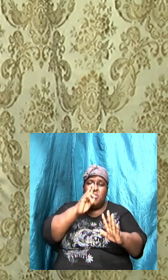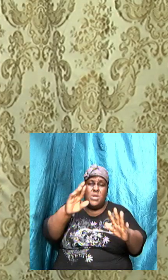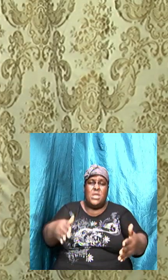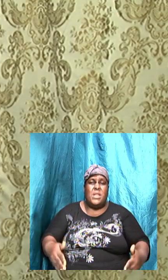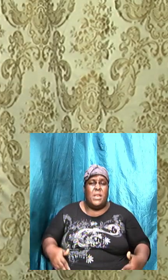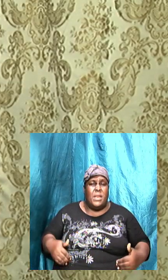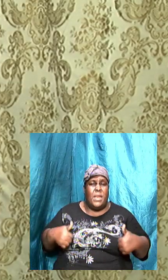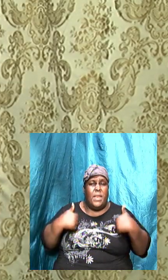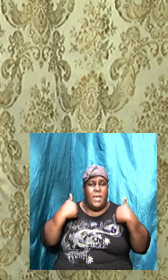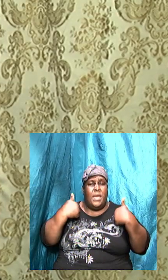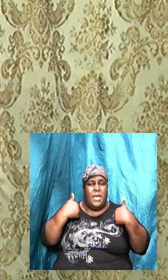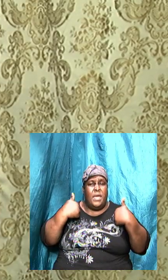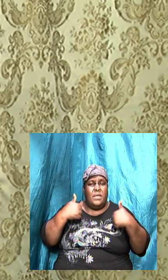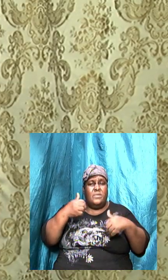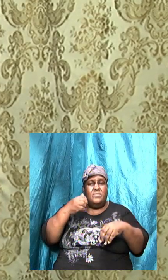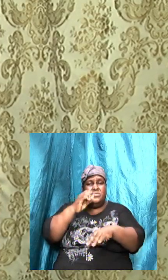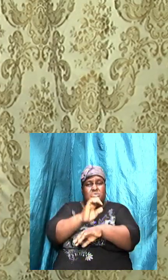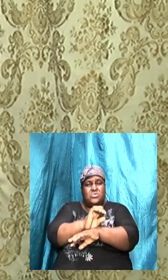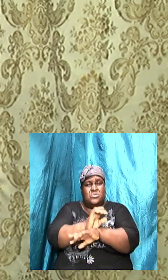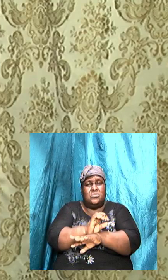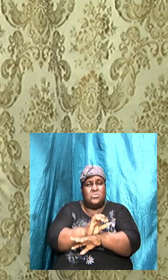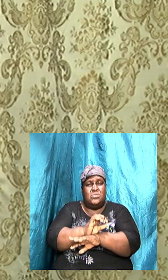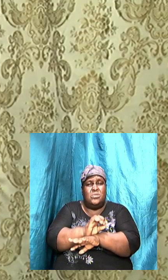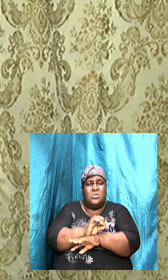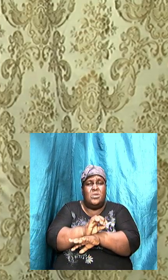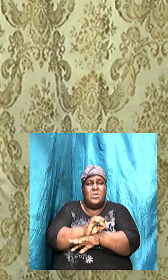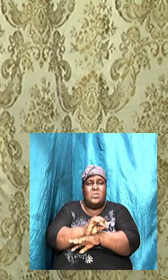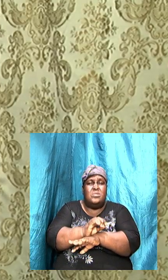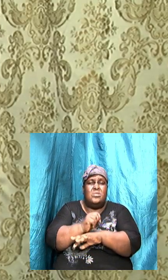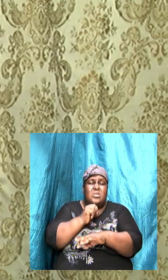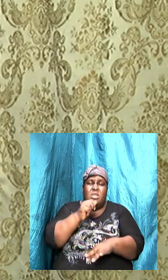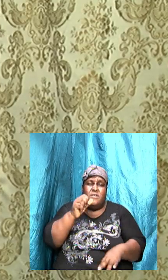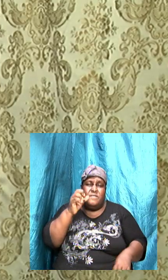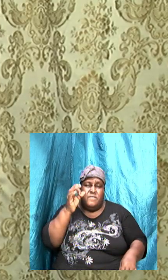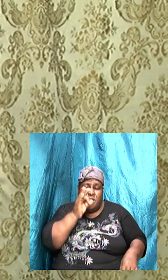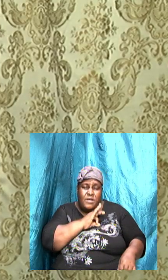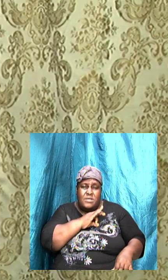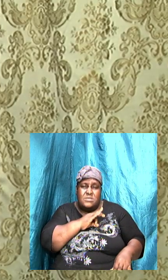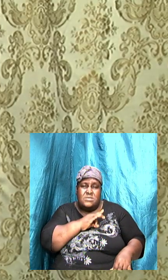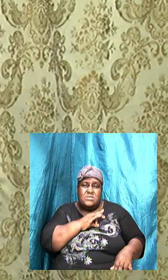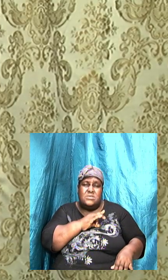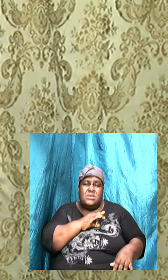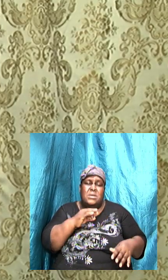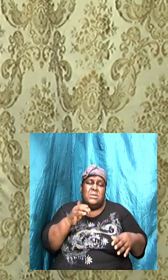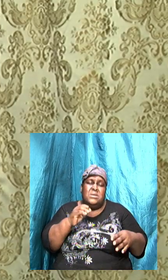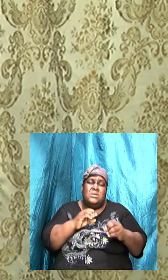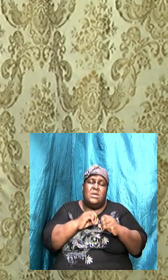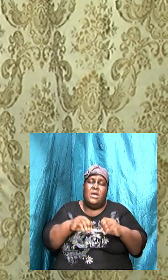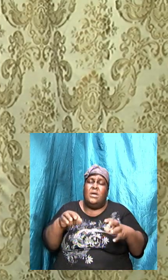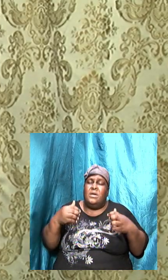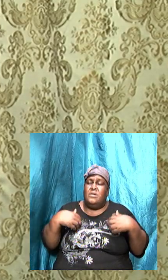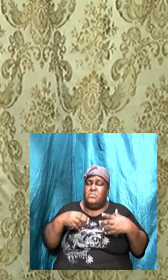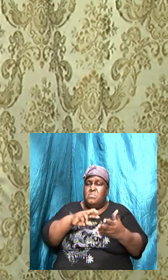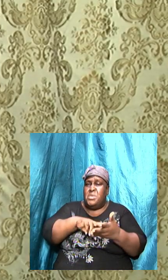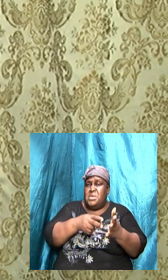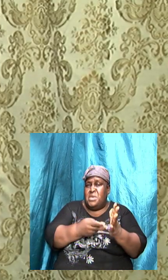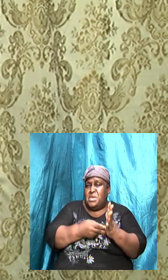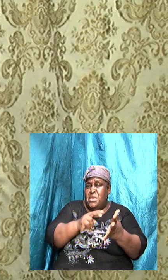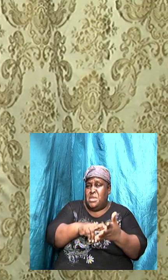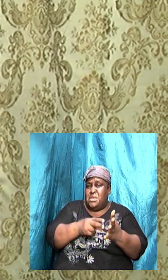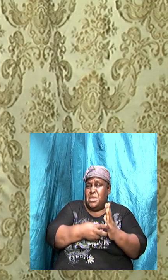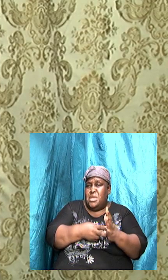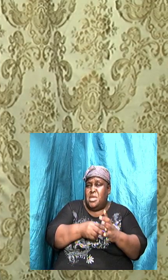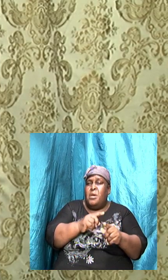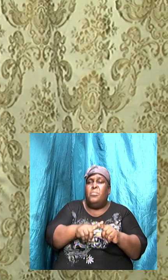literal churches. They were not figurative. They did not have meanings that were allegorical, but they